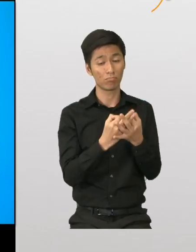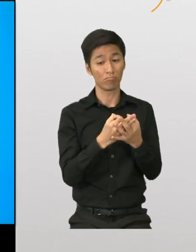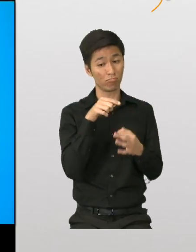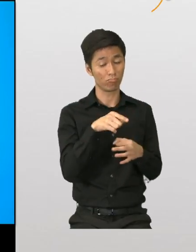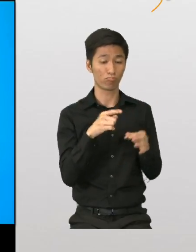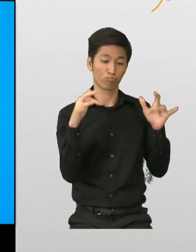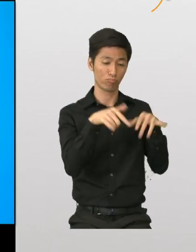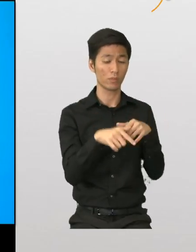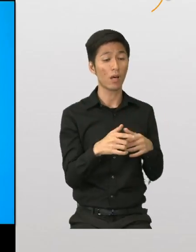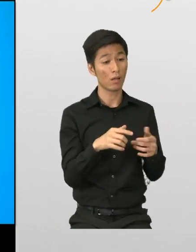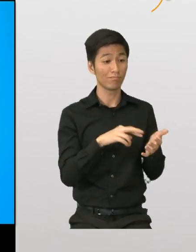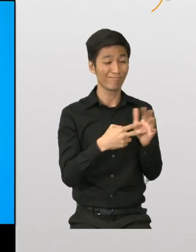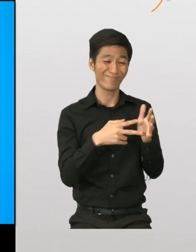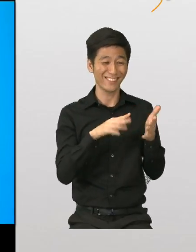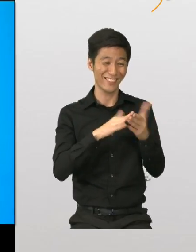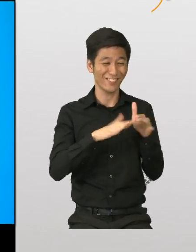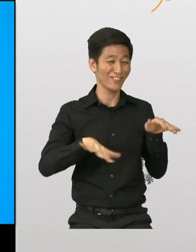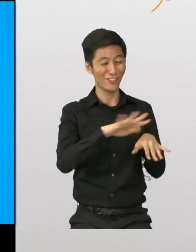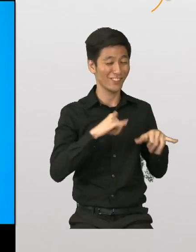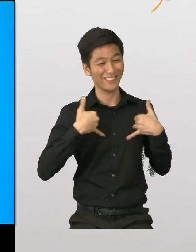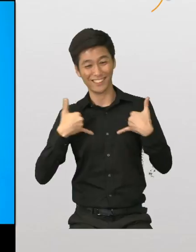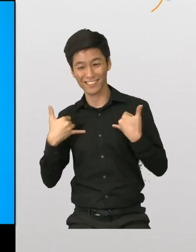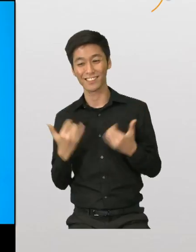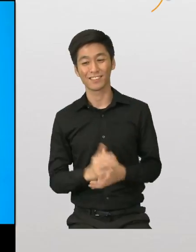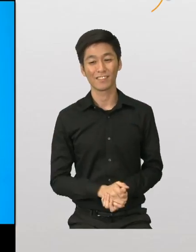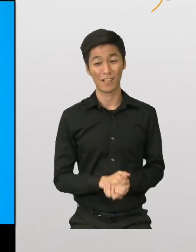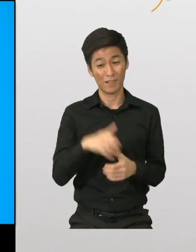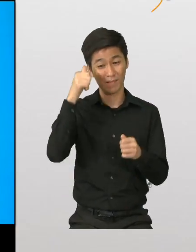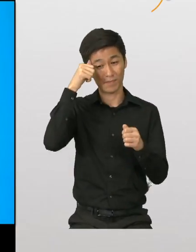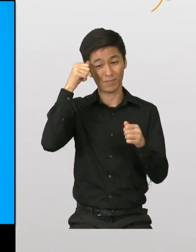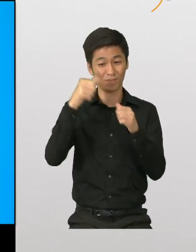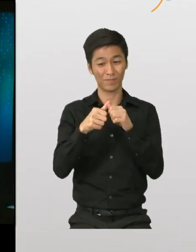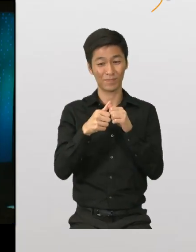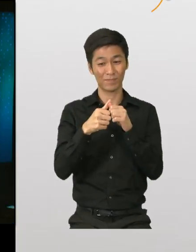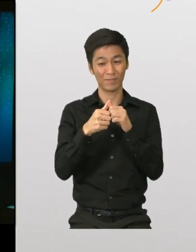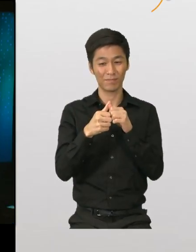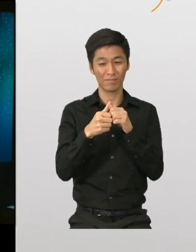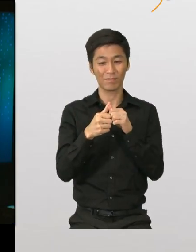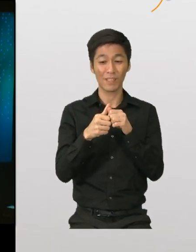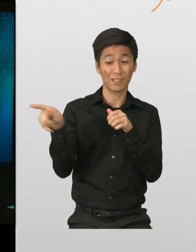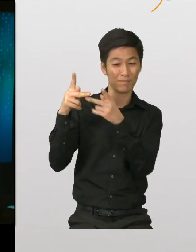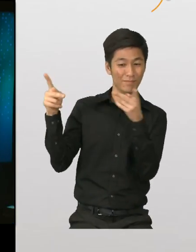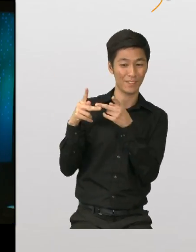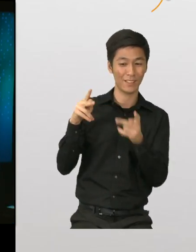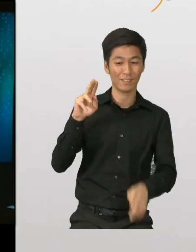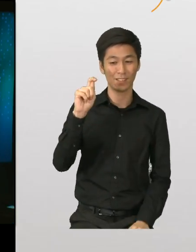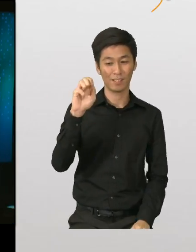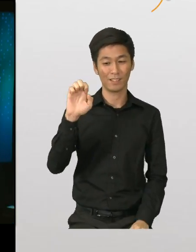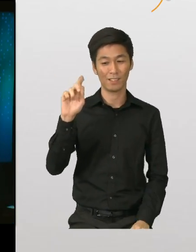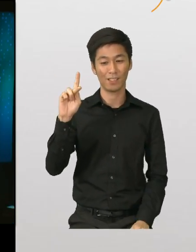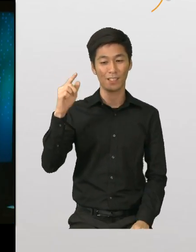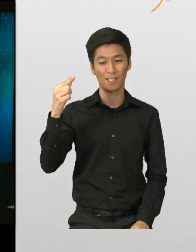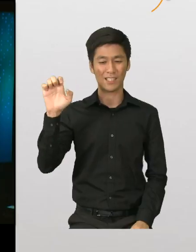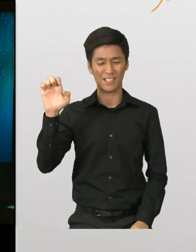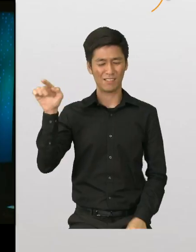the community. I have 2 SERS projects in Teck Ghee, and recently I visited Teck Ghee Parkview. It is the BTO blocks